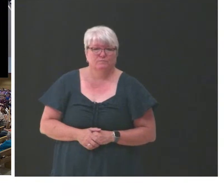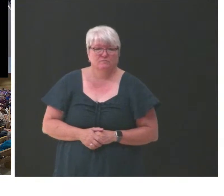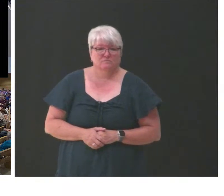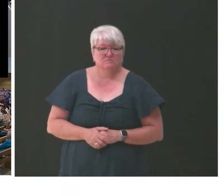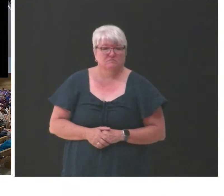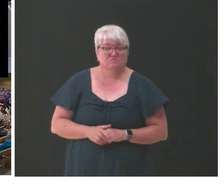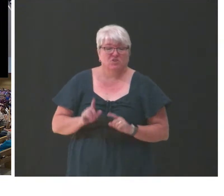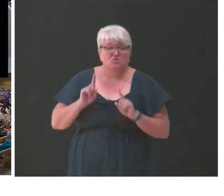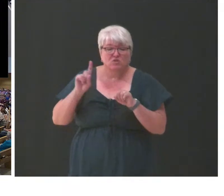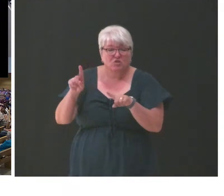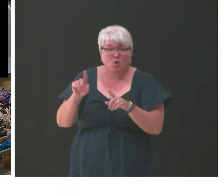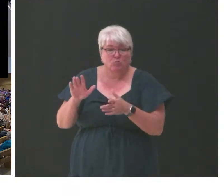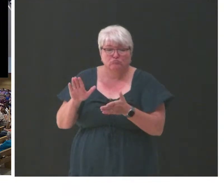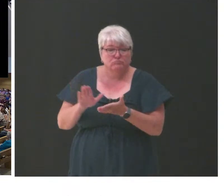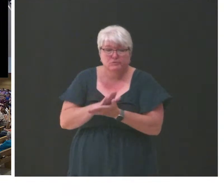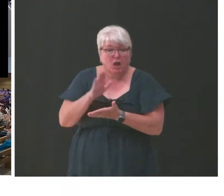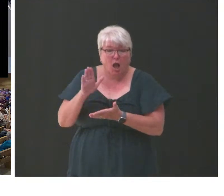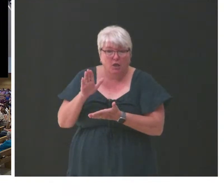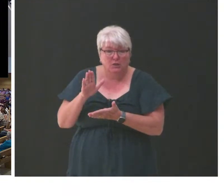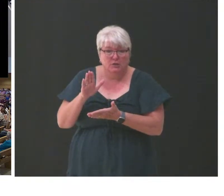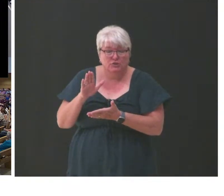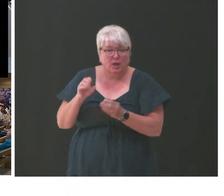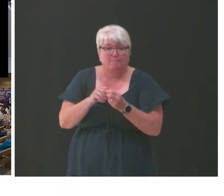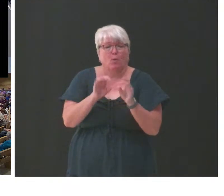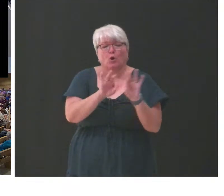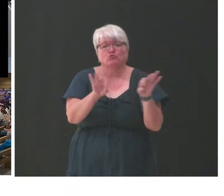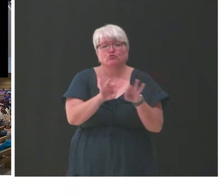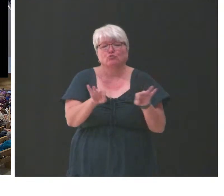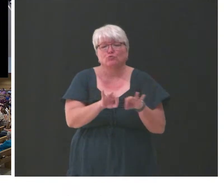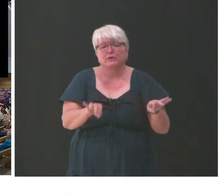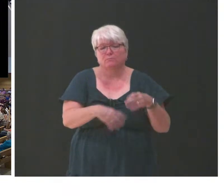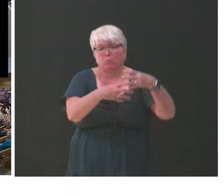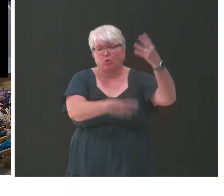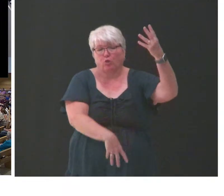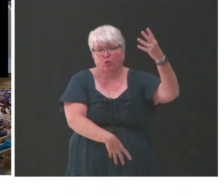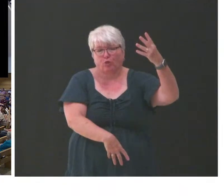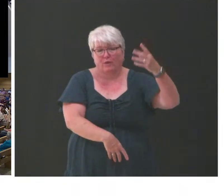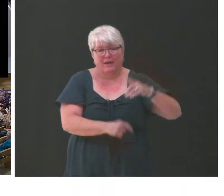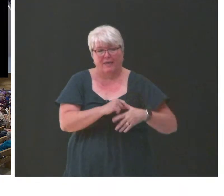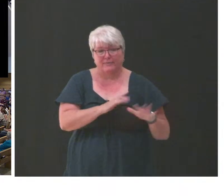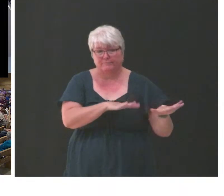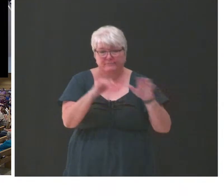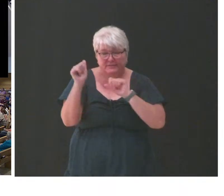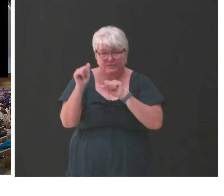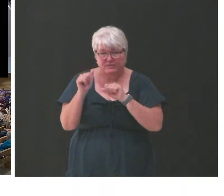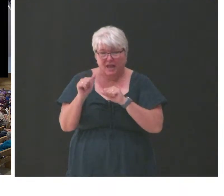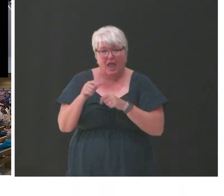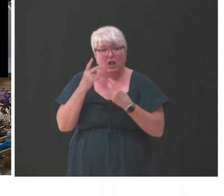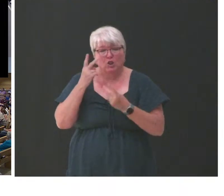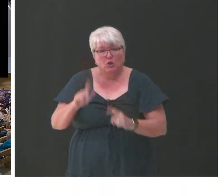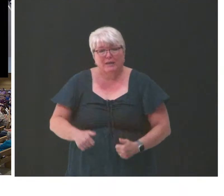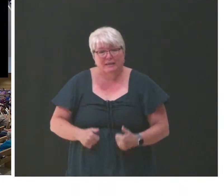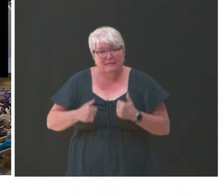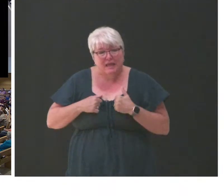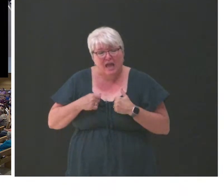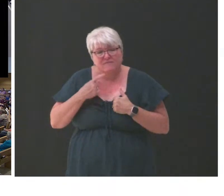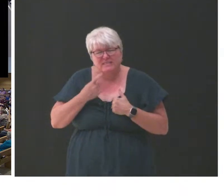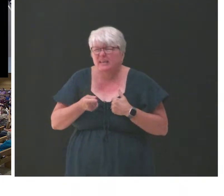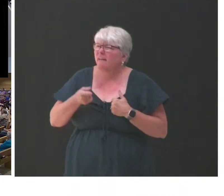You can go to college, get more degrees than is on a thermometer, and get out of there and look at life and say,